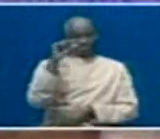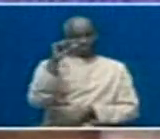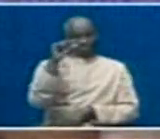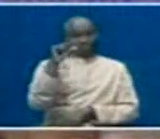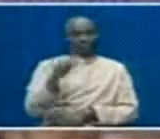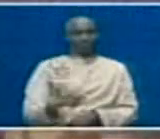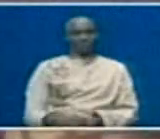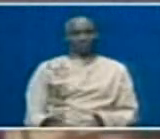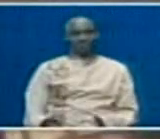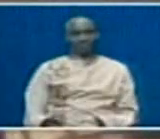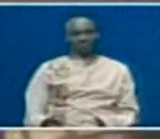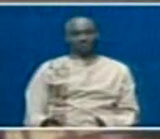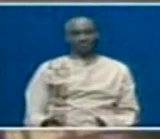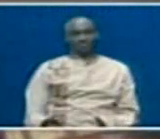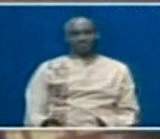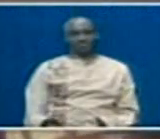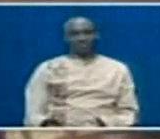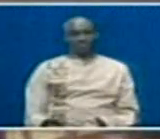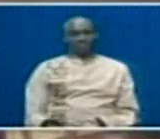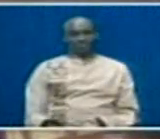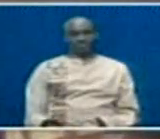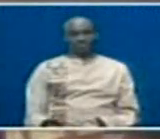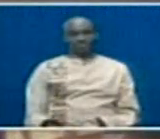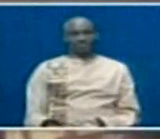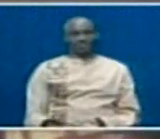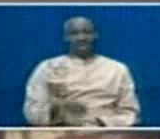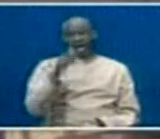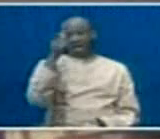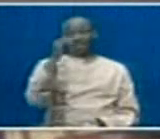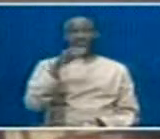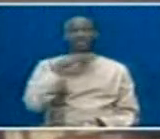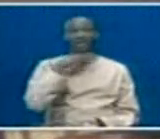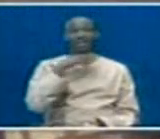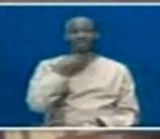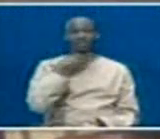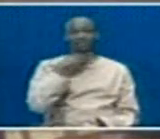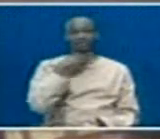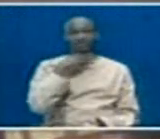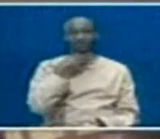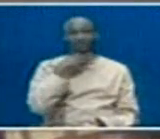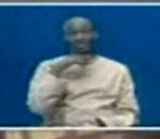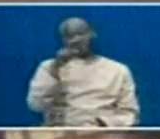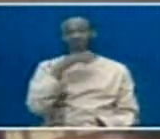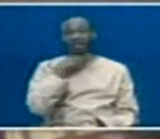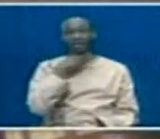moment, Ali's dead. Yeah.